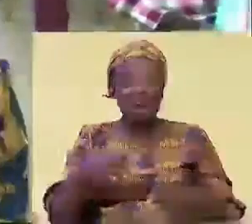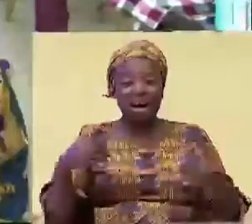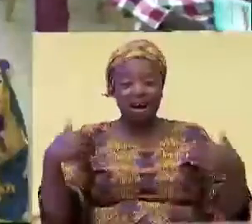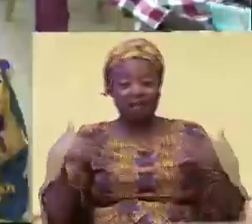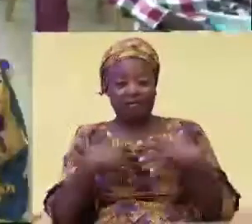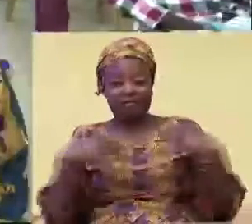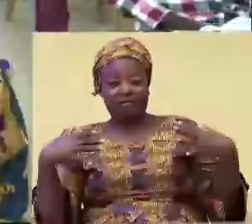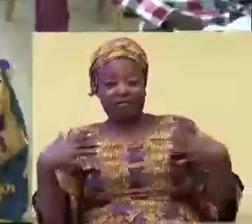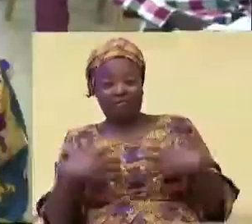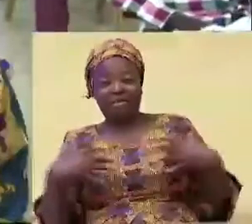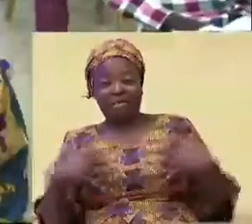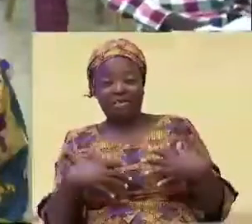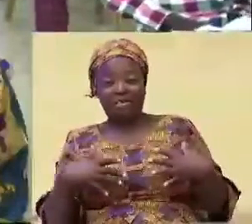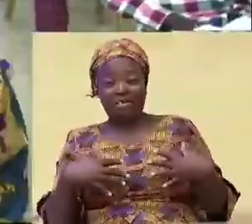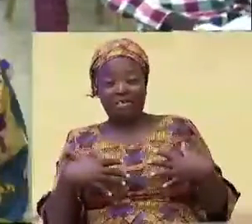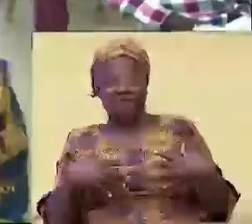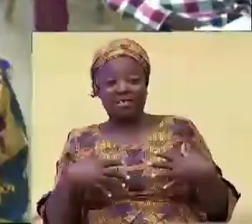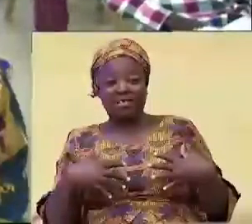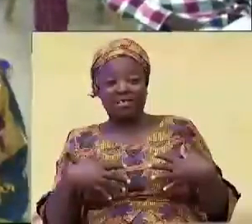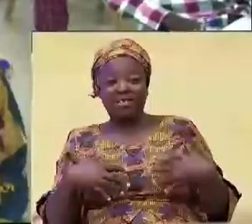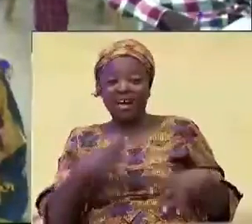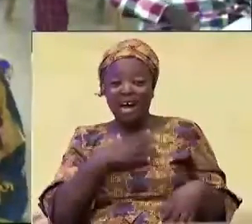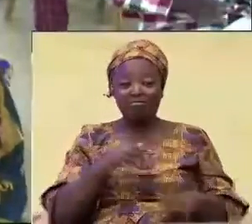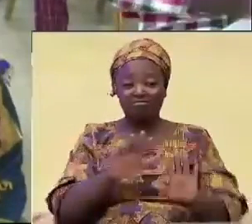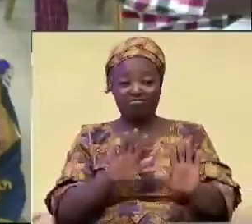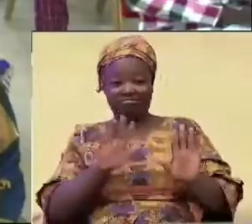woman fearing and trembling.